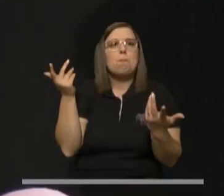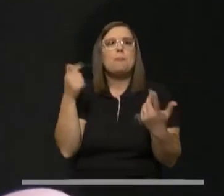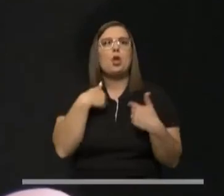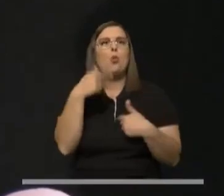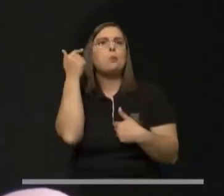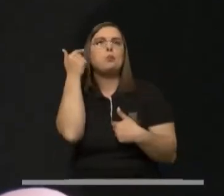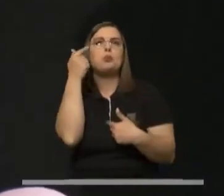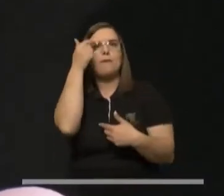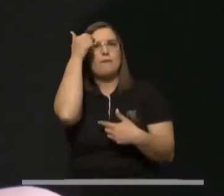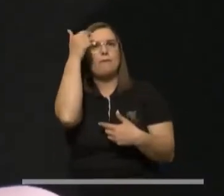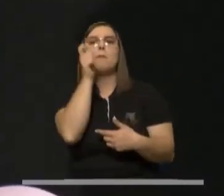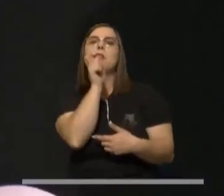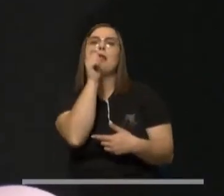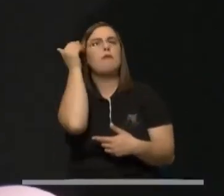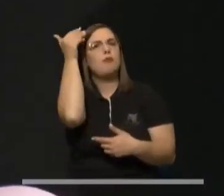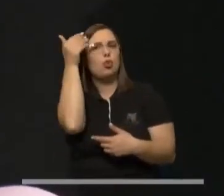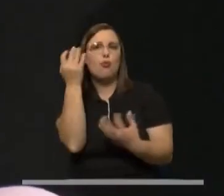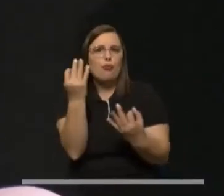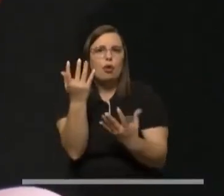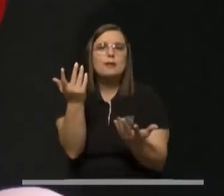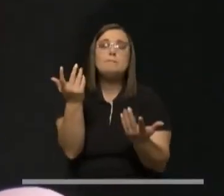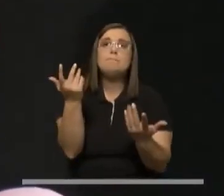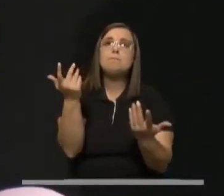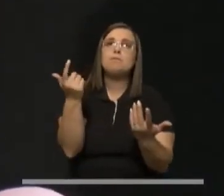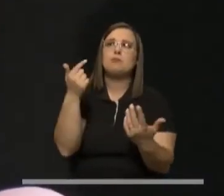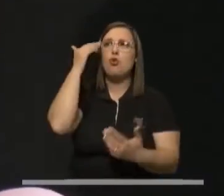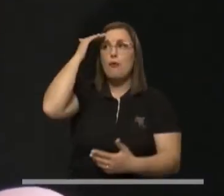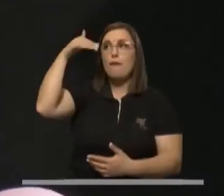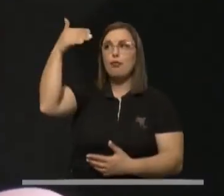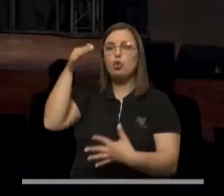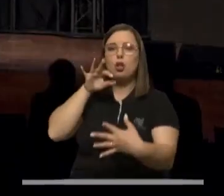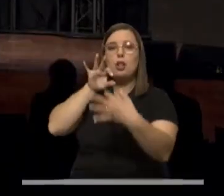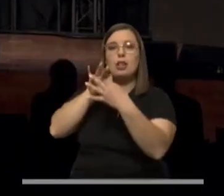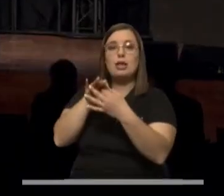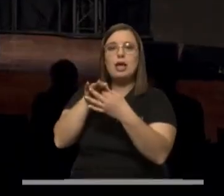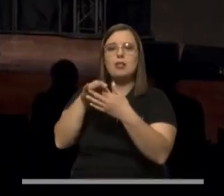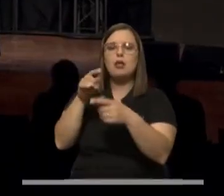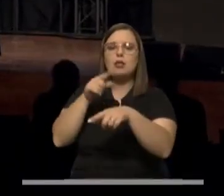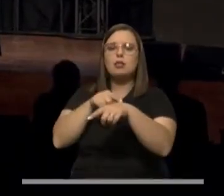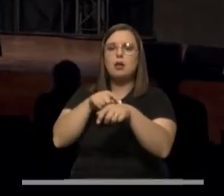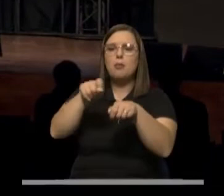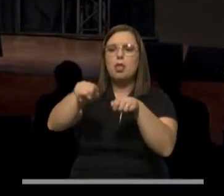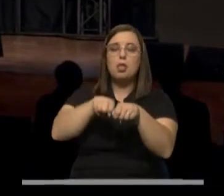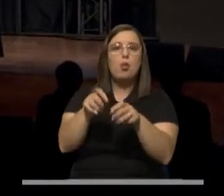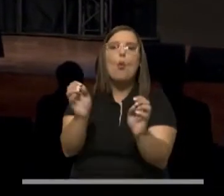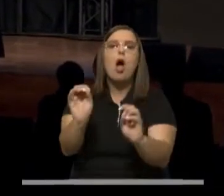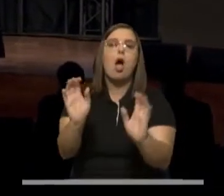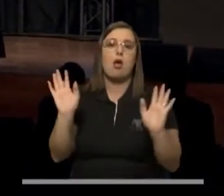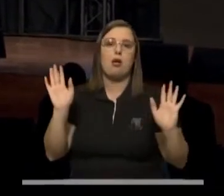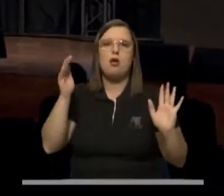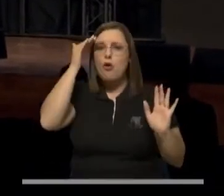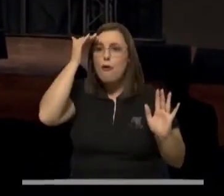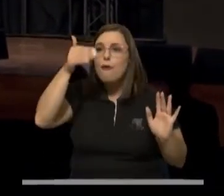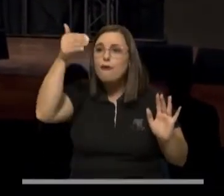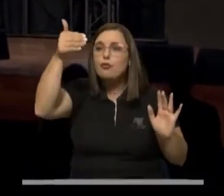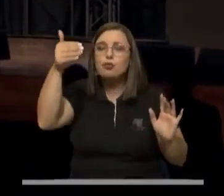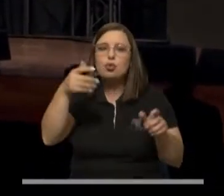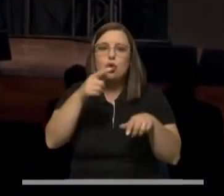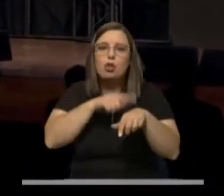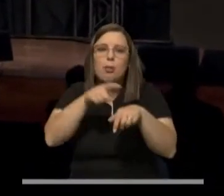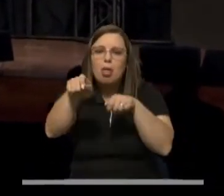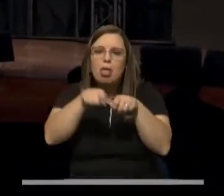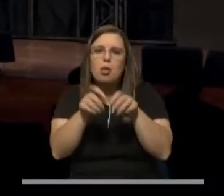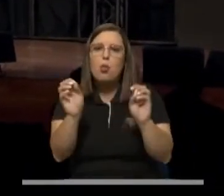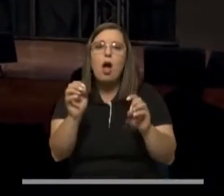this morning I heard the word future a lot, and then the future associated with the medium term. There is